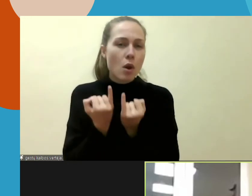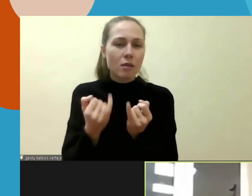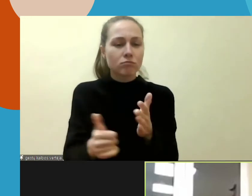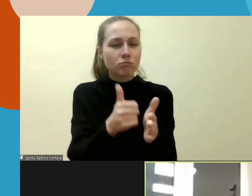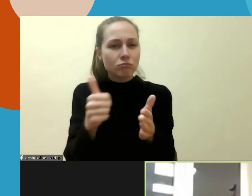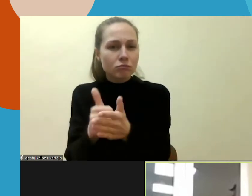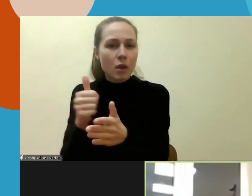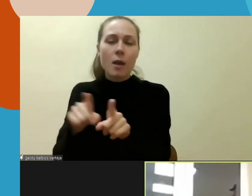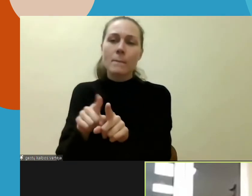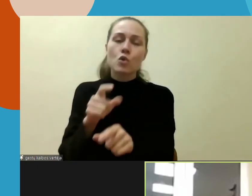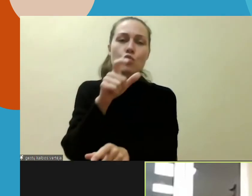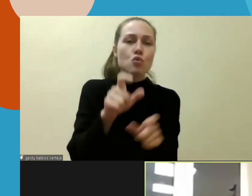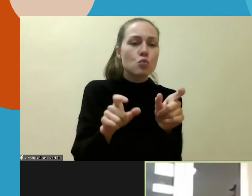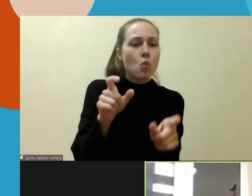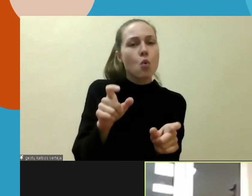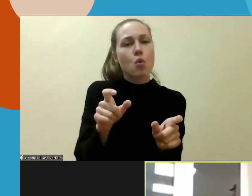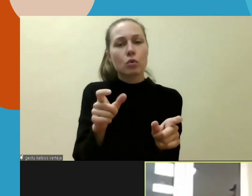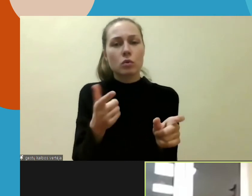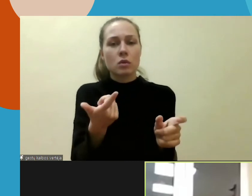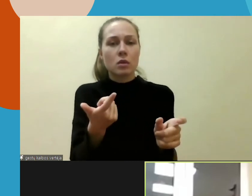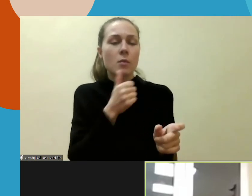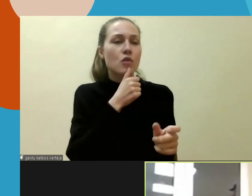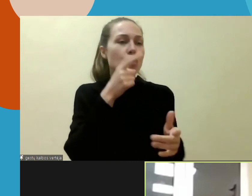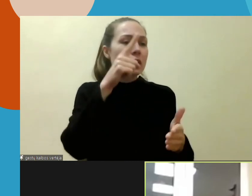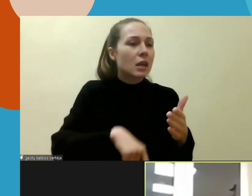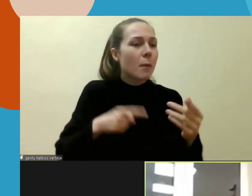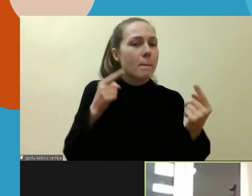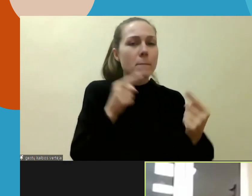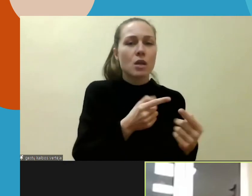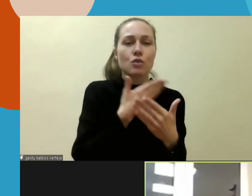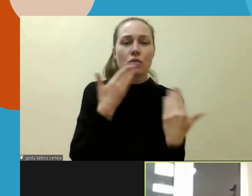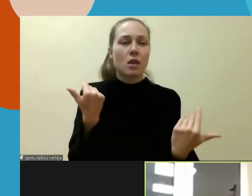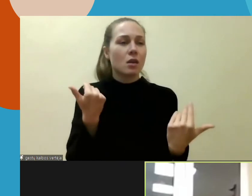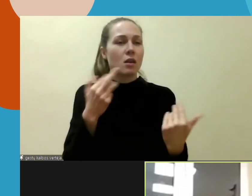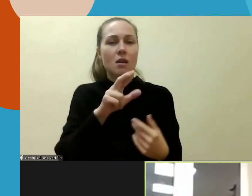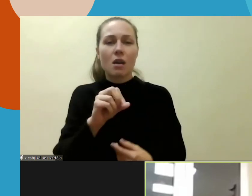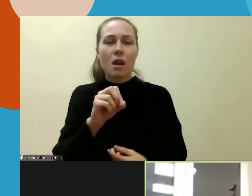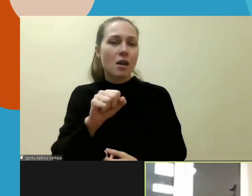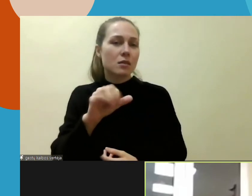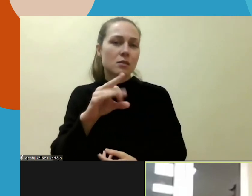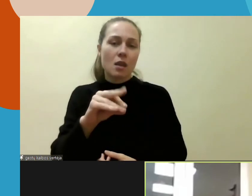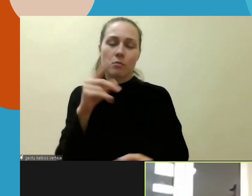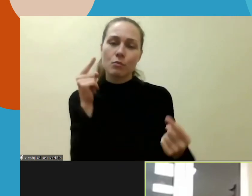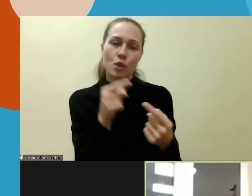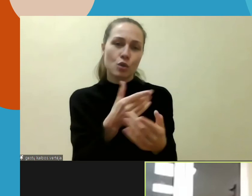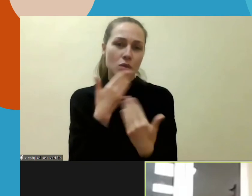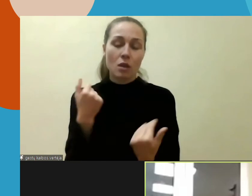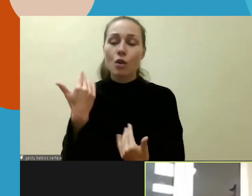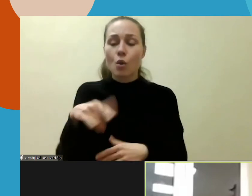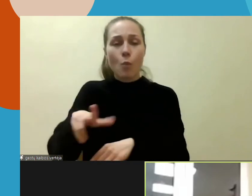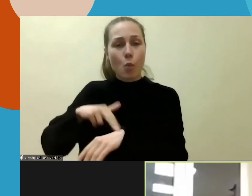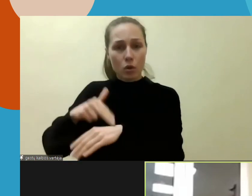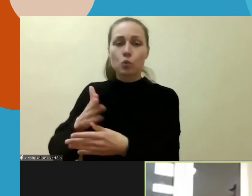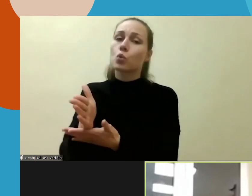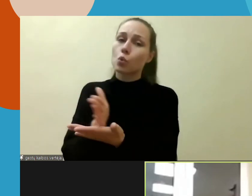the people I am the manager of is a very tolerant one. The